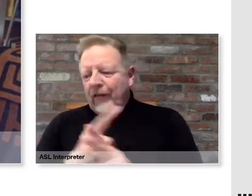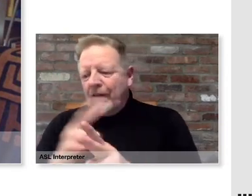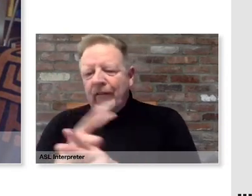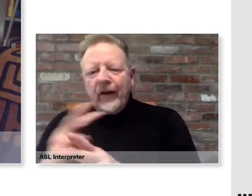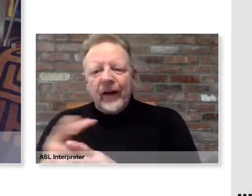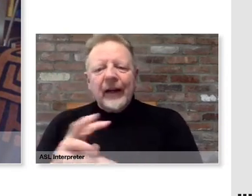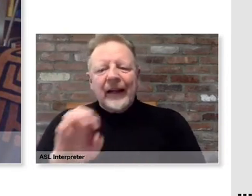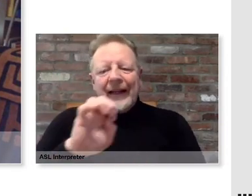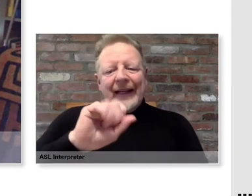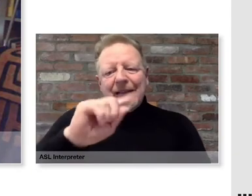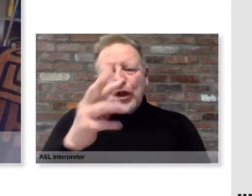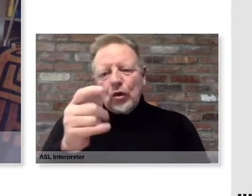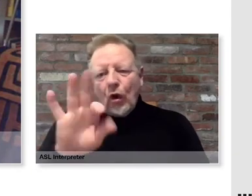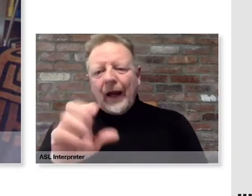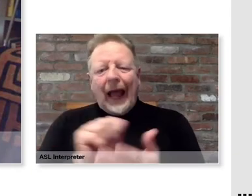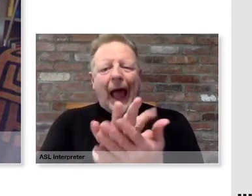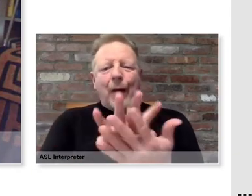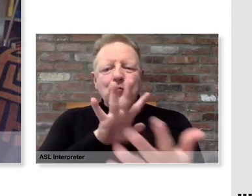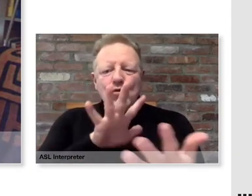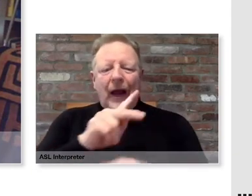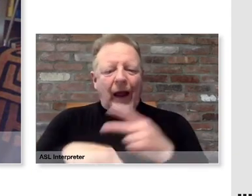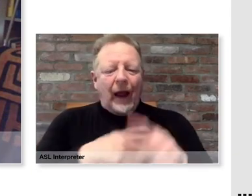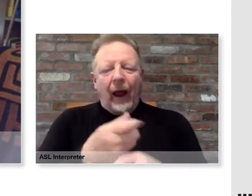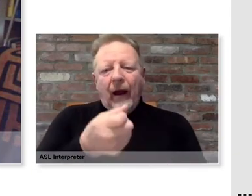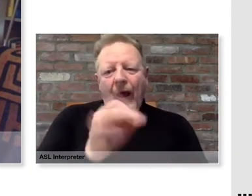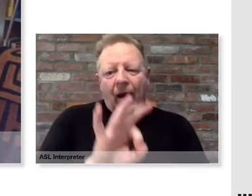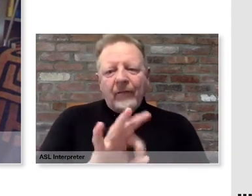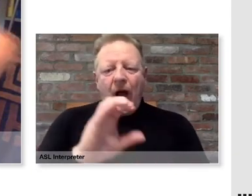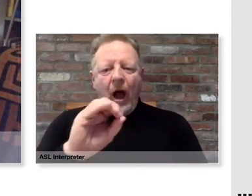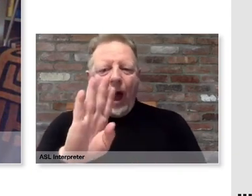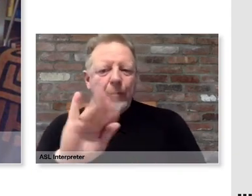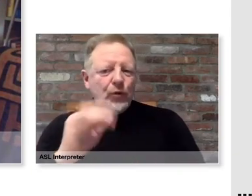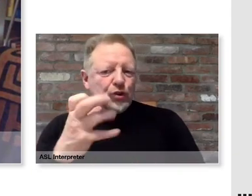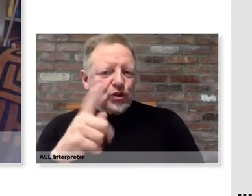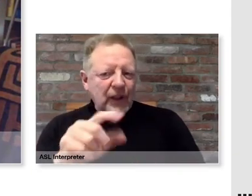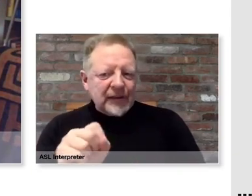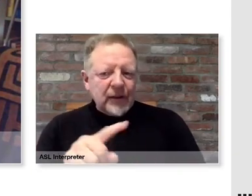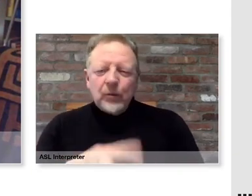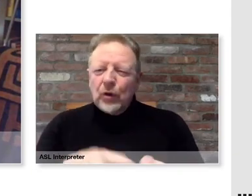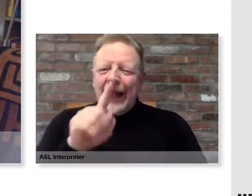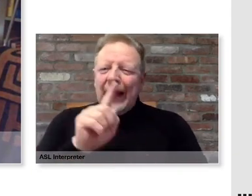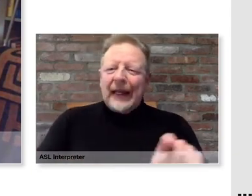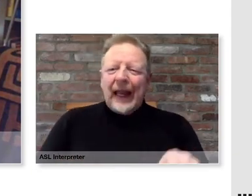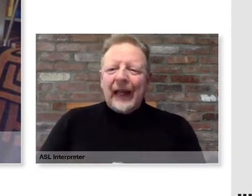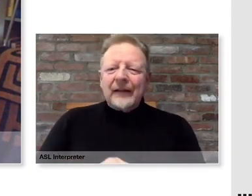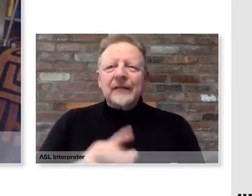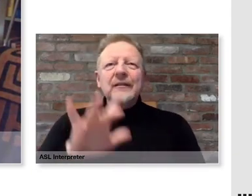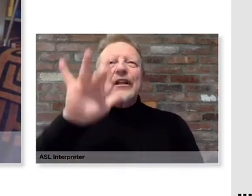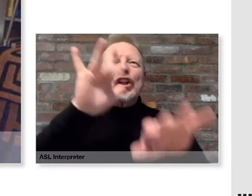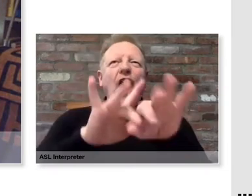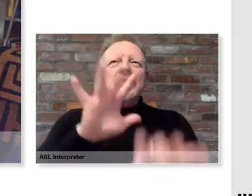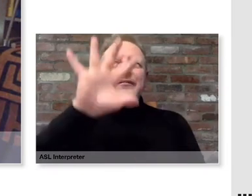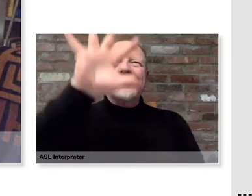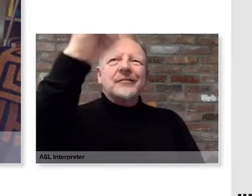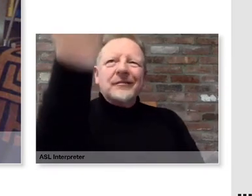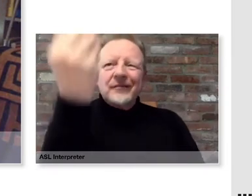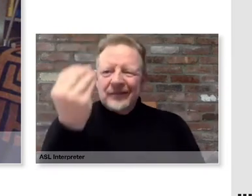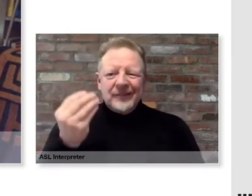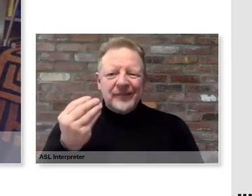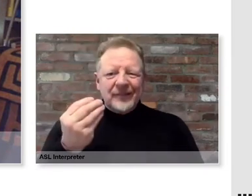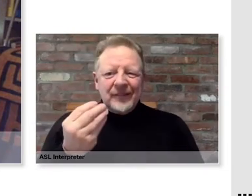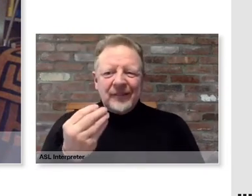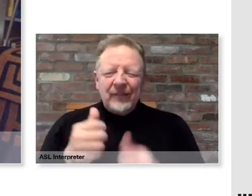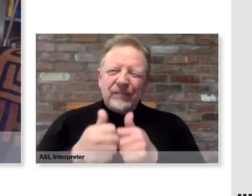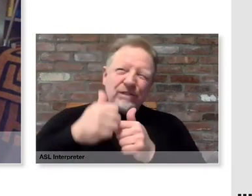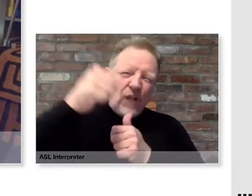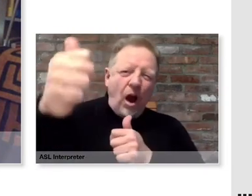esoteric, abstract kinds of objects, you know, that you can't quite reach out and touch. And mm-hmm. so there's a way